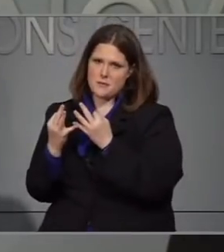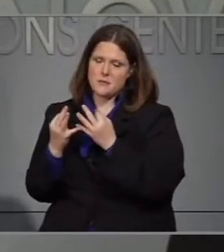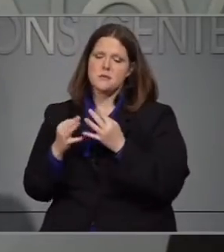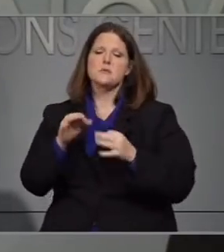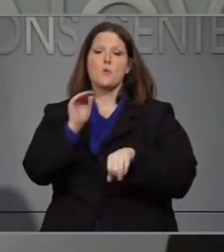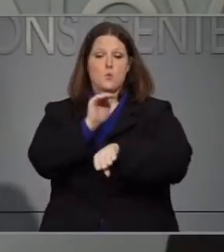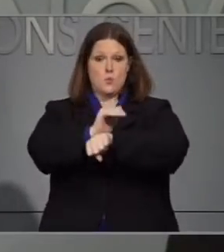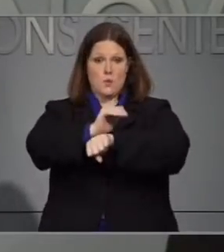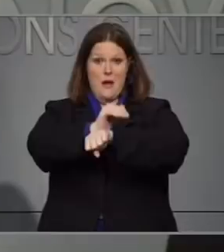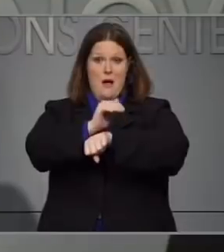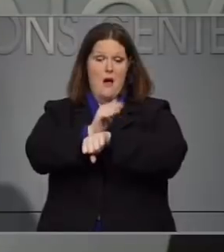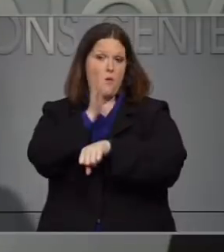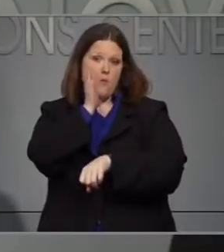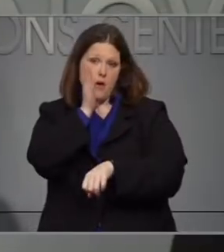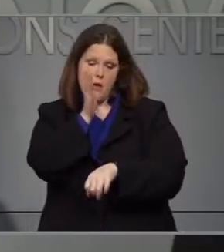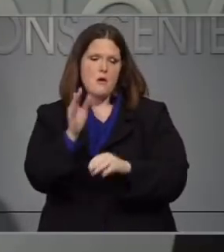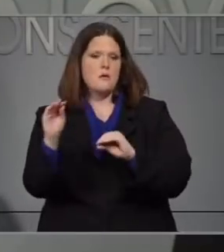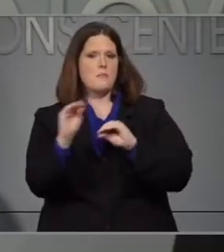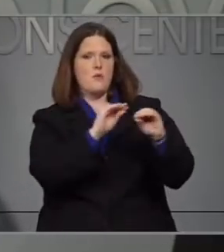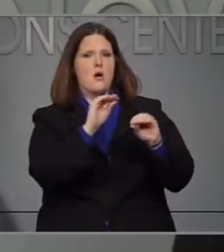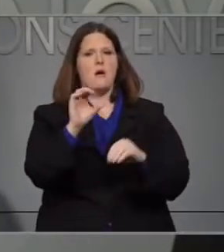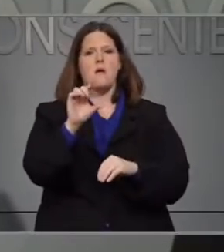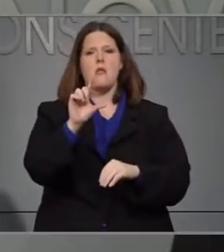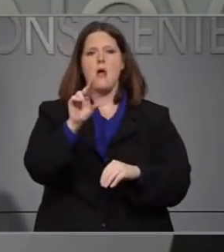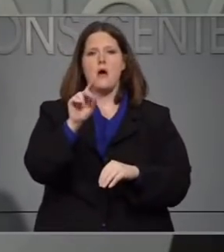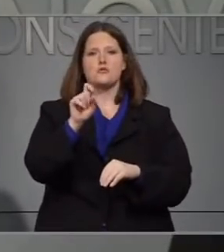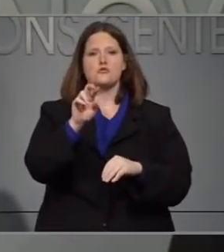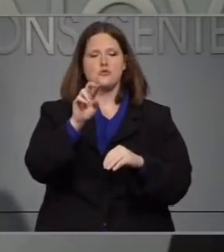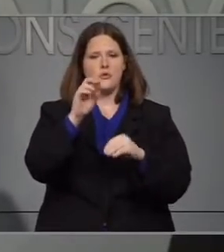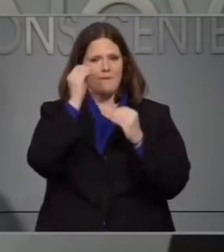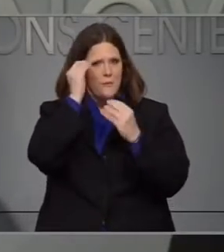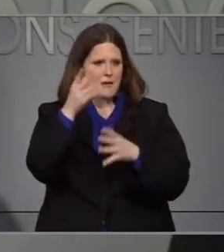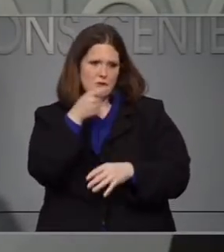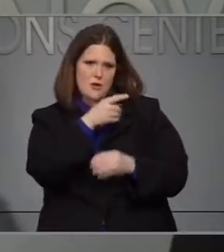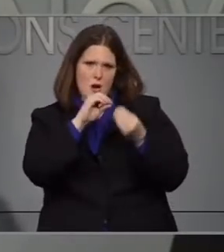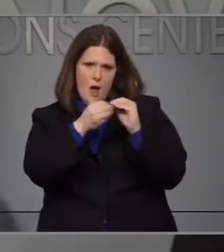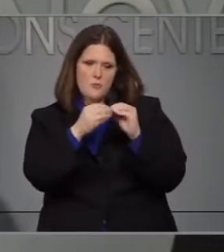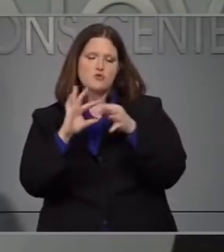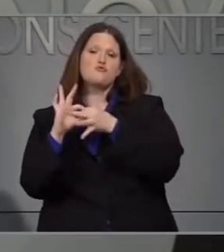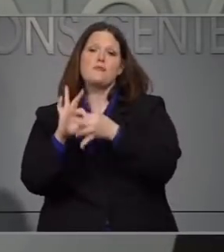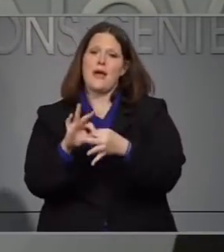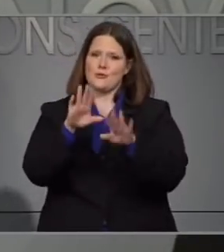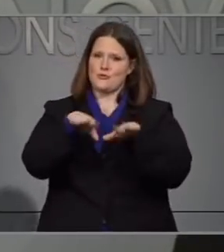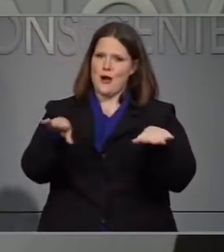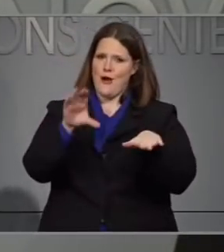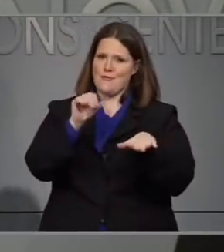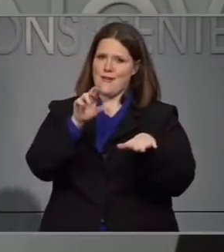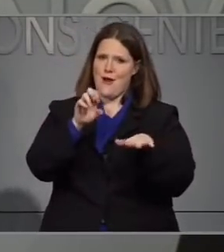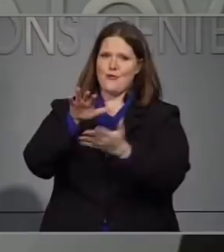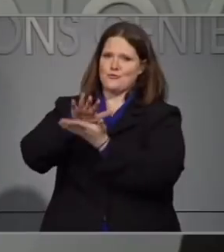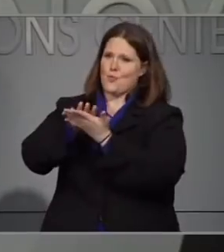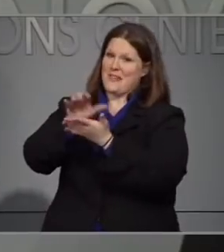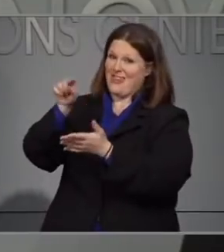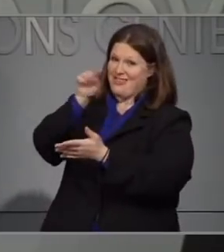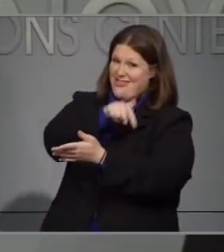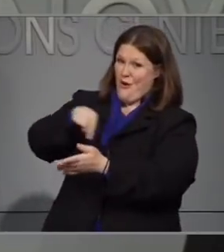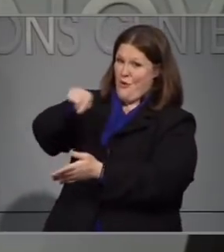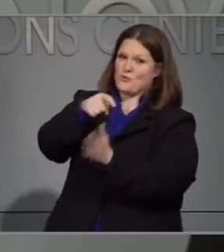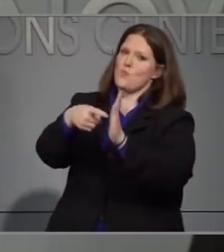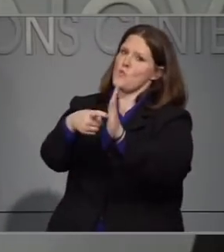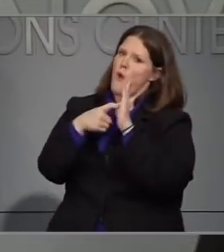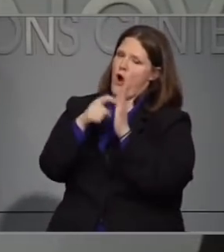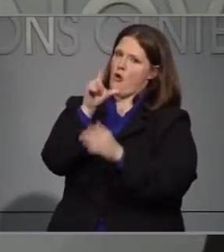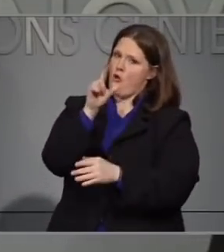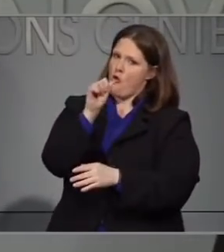you'll see tonight is cluster data related to child care and schools, which is required by law to report to us. So you'll see